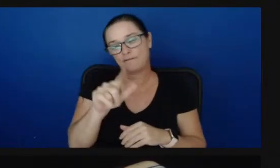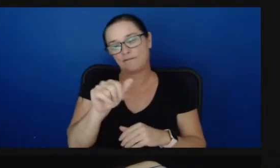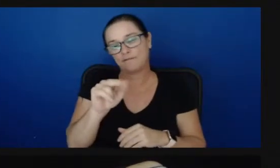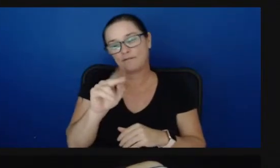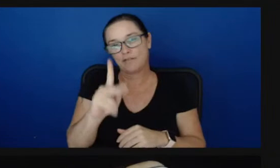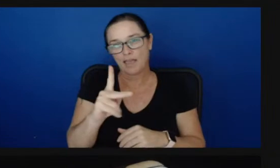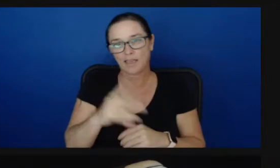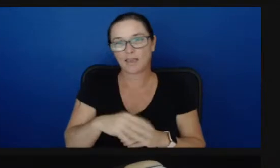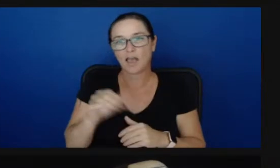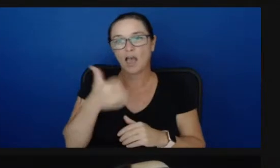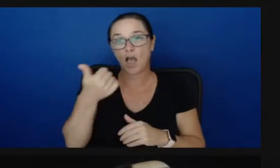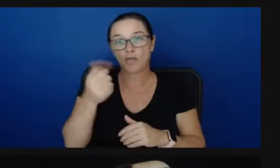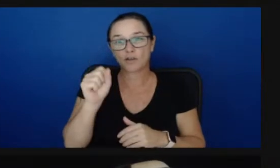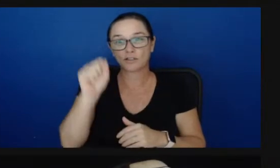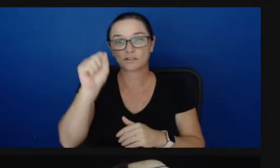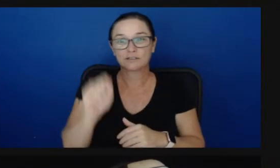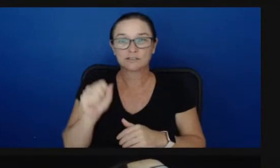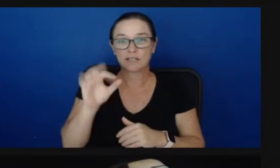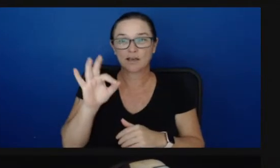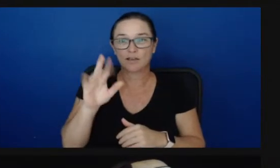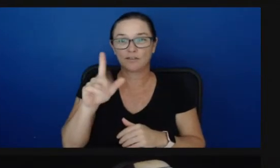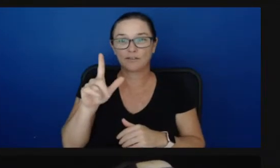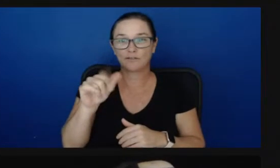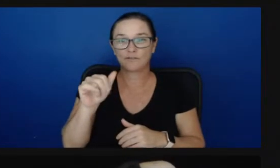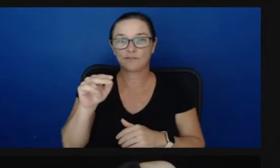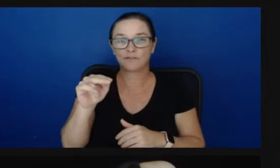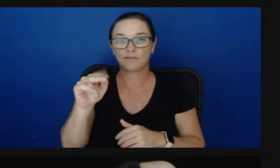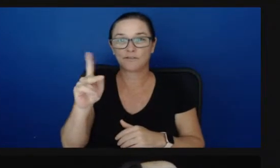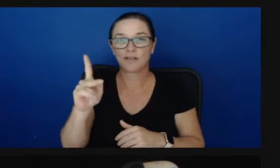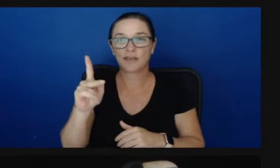There's another south flank at the top of the Pali, the hillside.